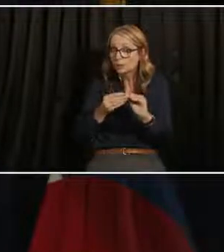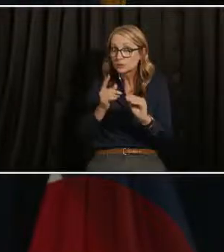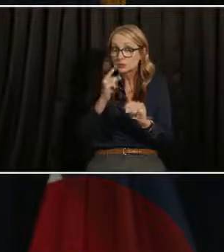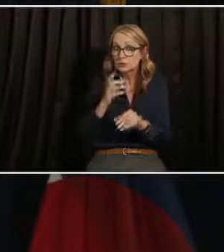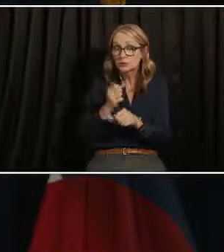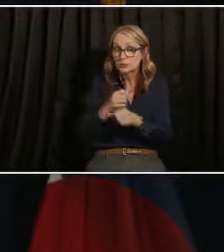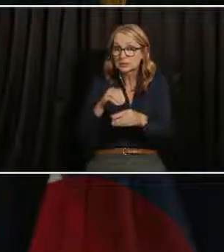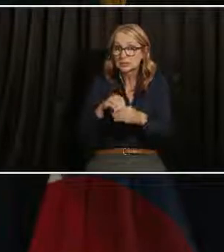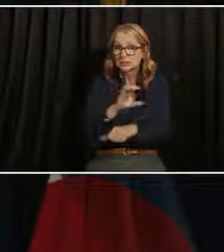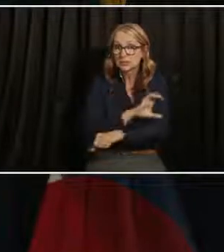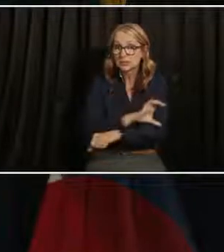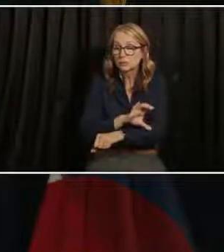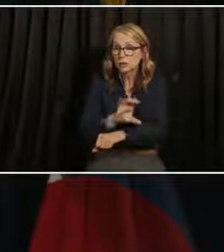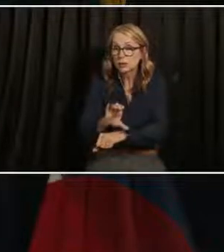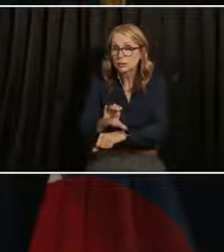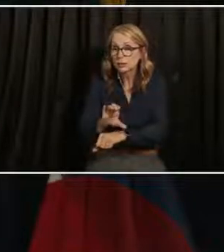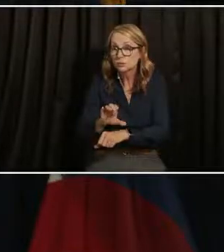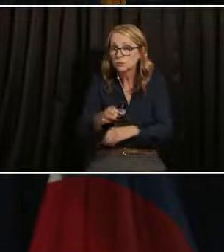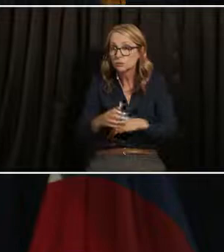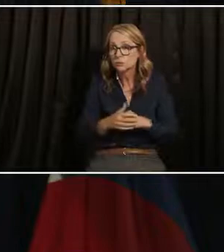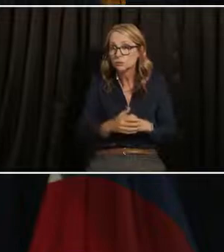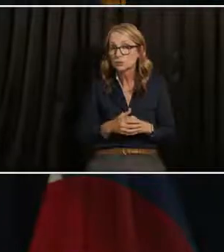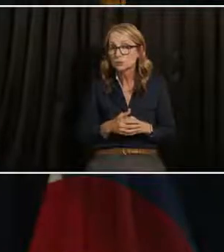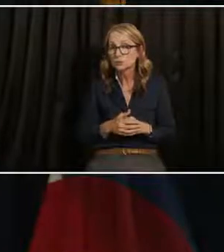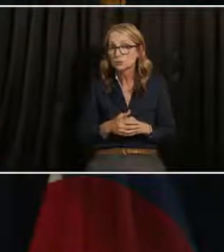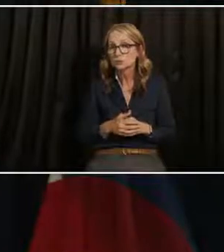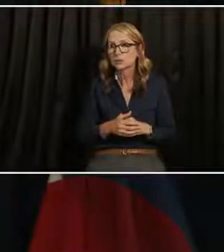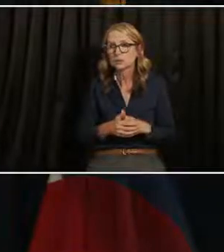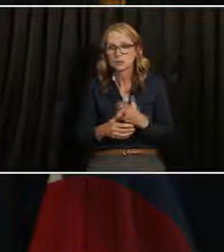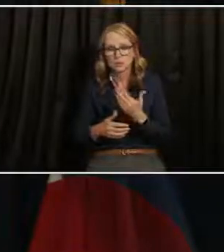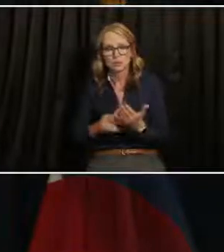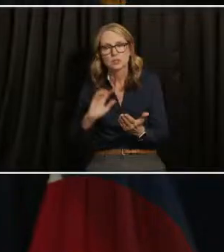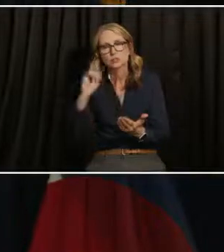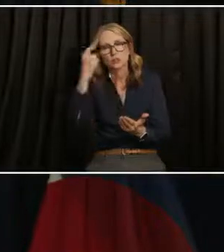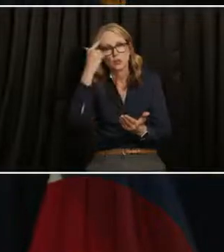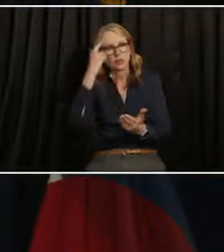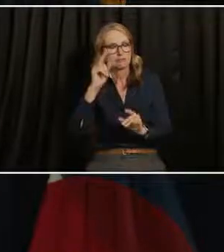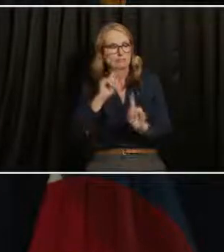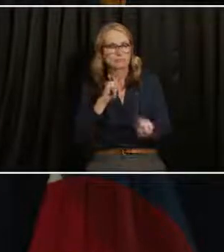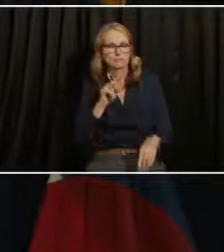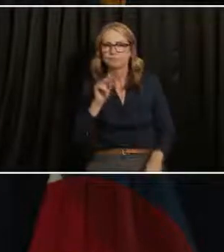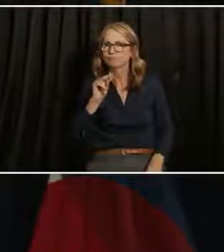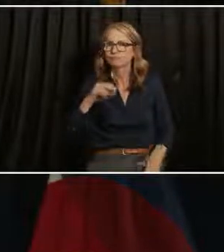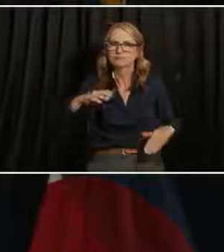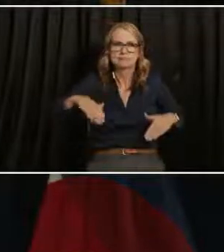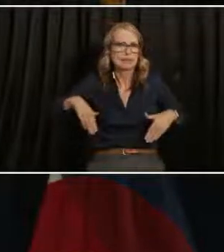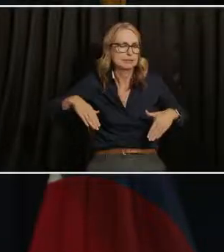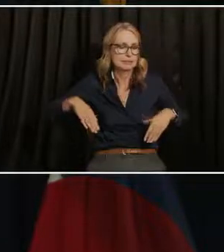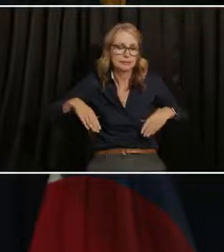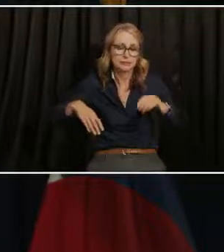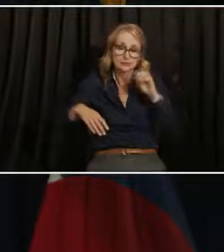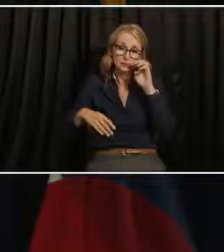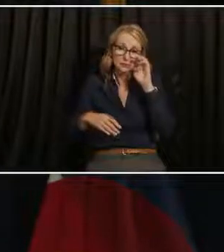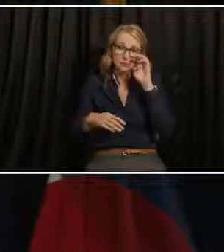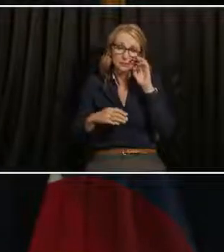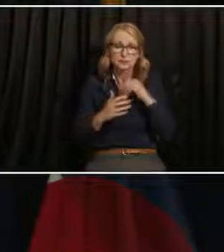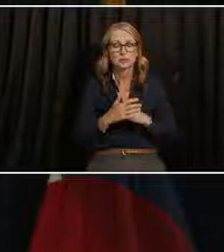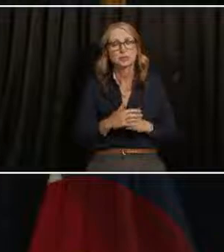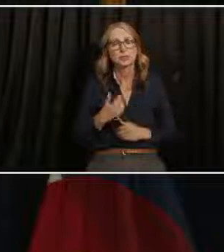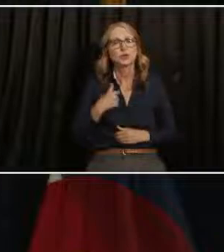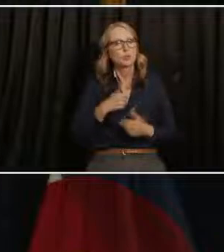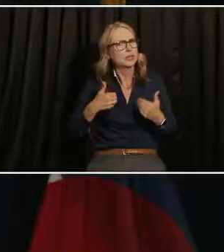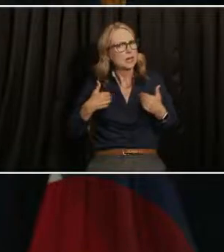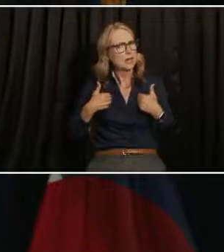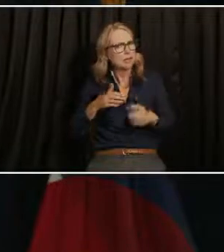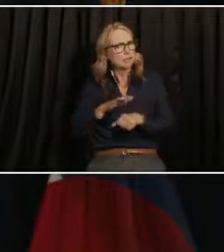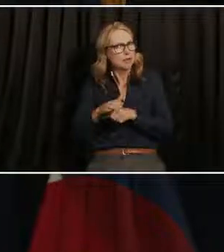to meet the anticipated demand? So they have not yet, and we have enough dosage now